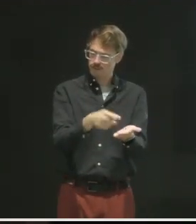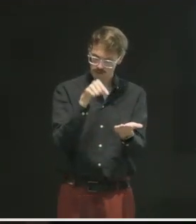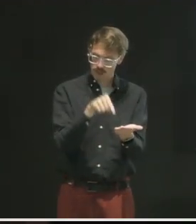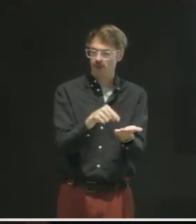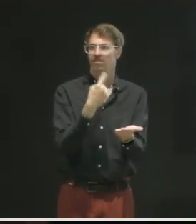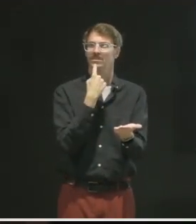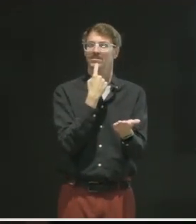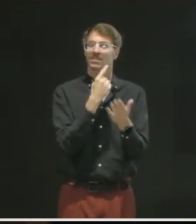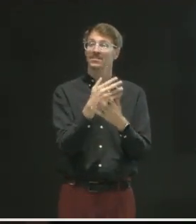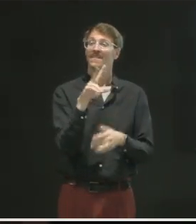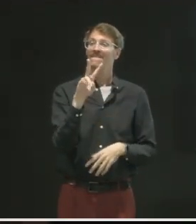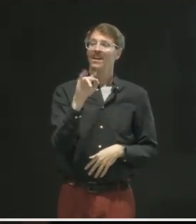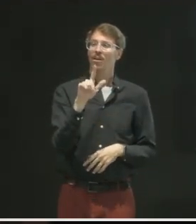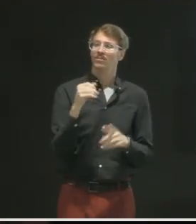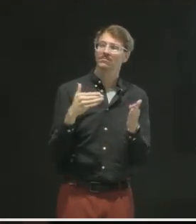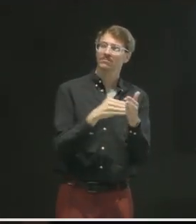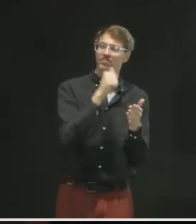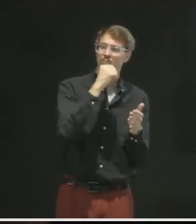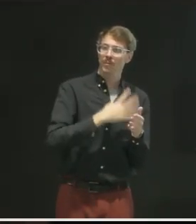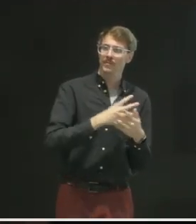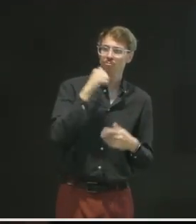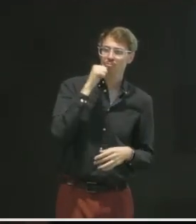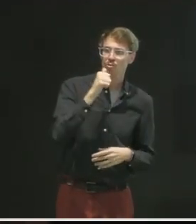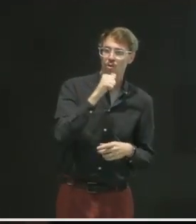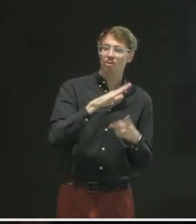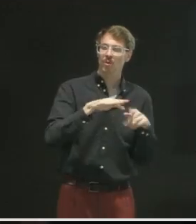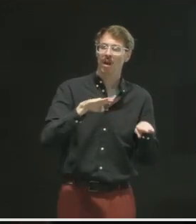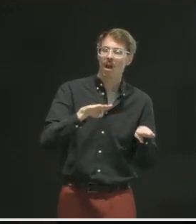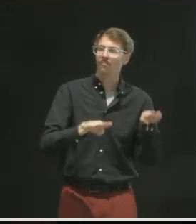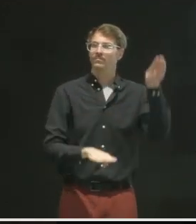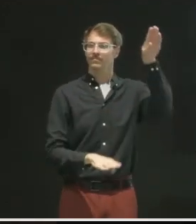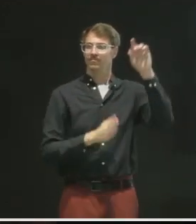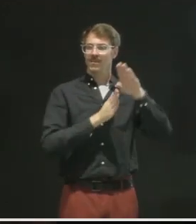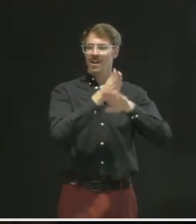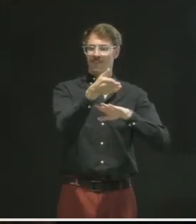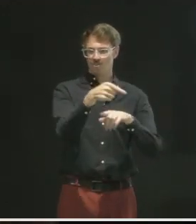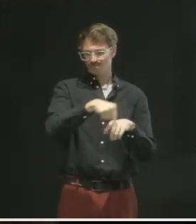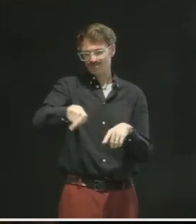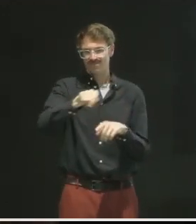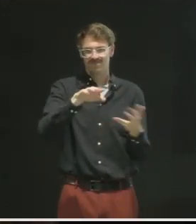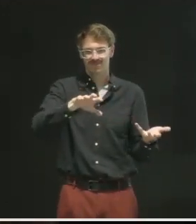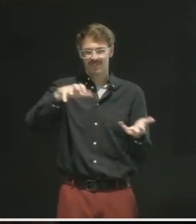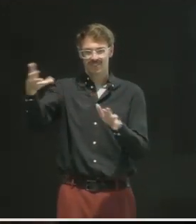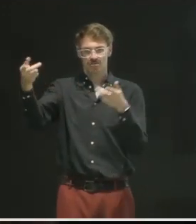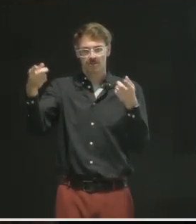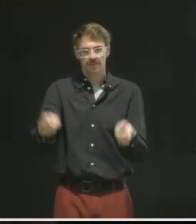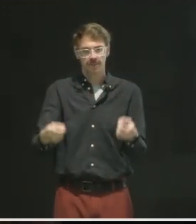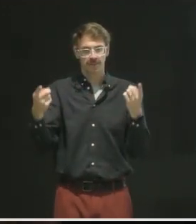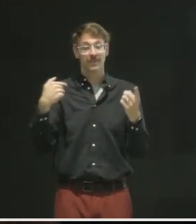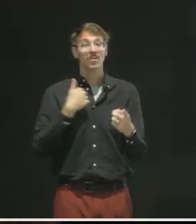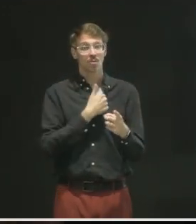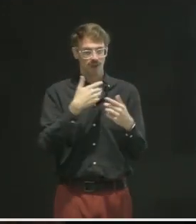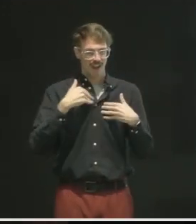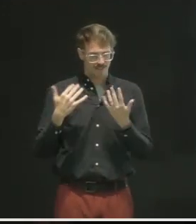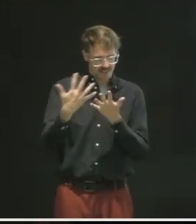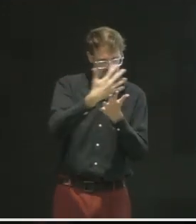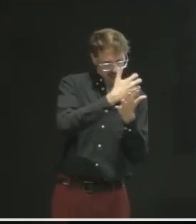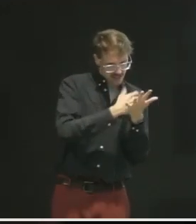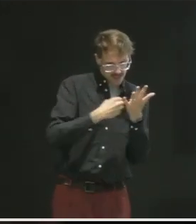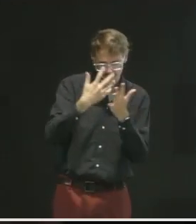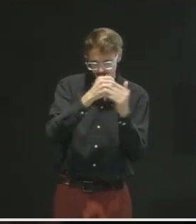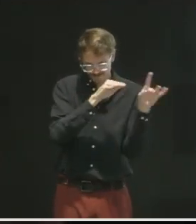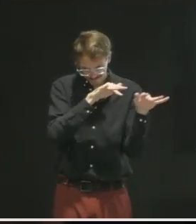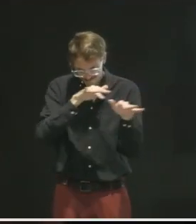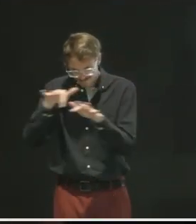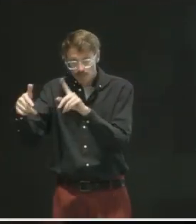girls, or gender-based violence, increases in the aftermath of a disaster. We have longitudinal data from Hurricane